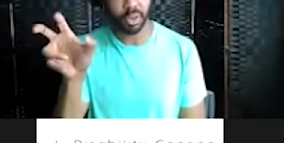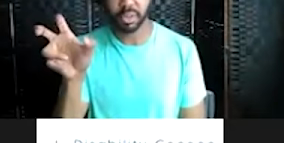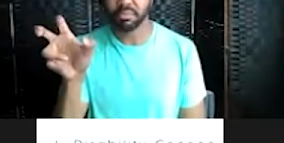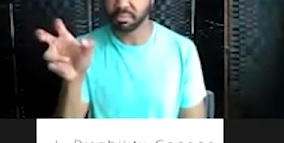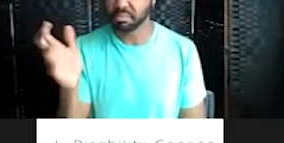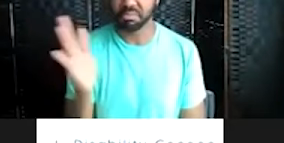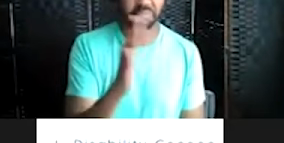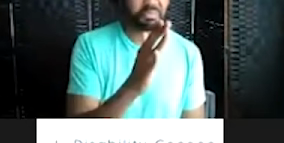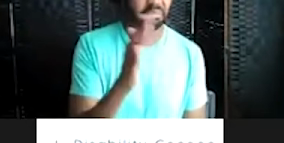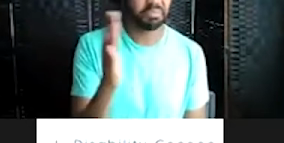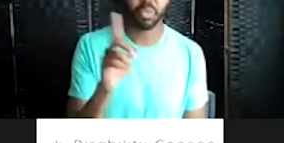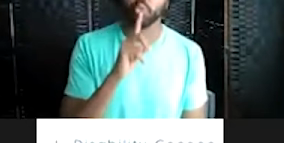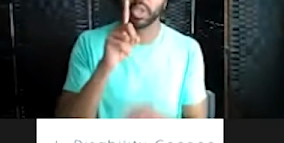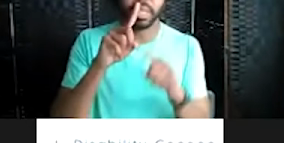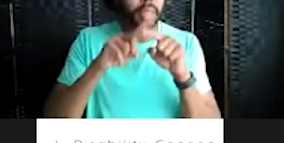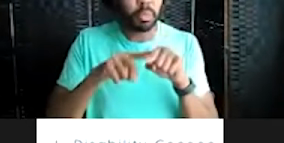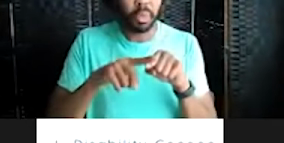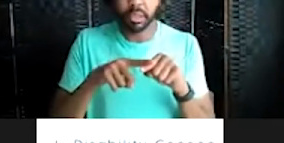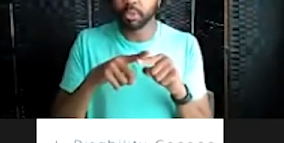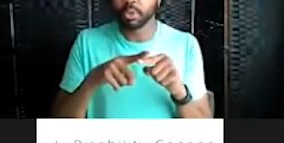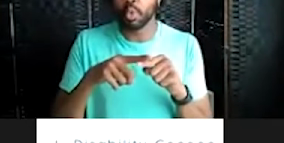depends on the brand